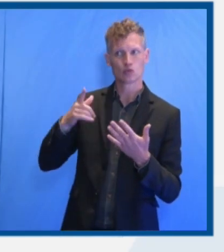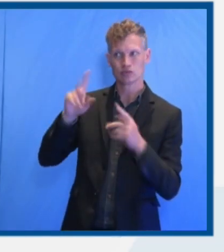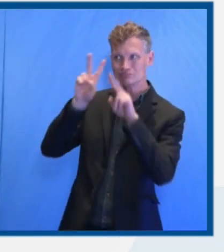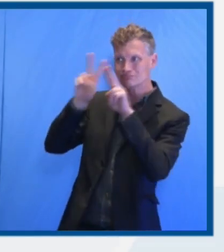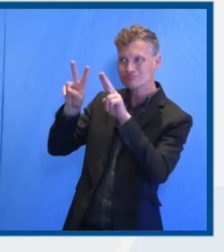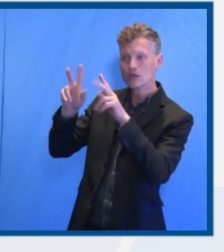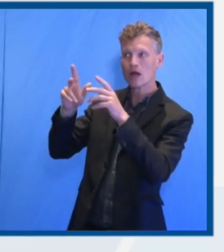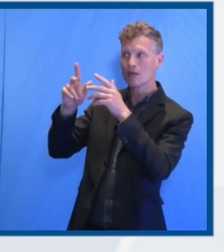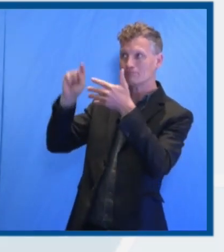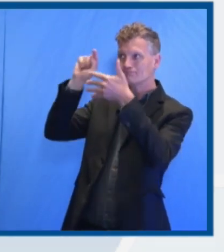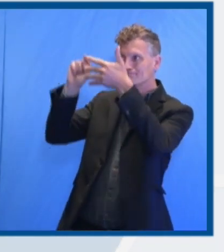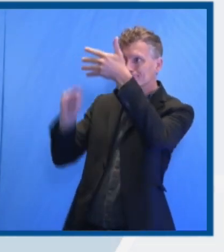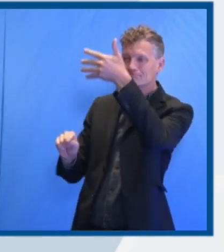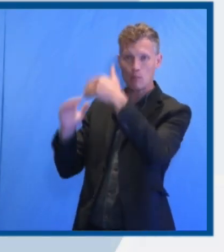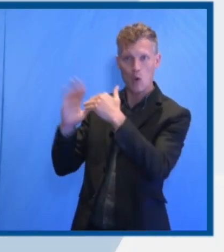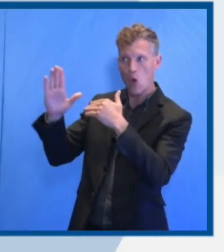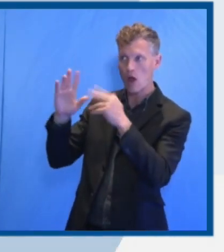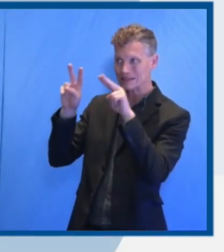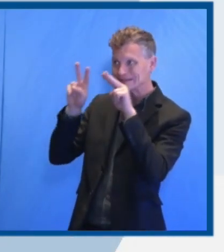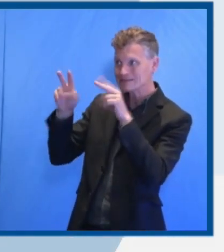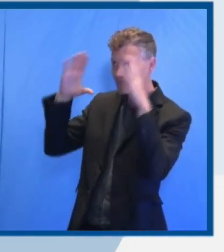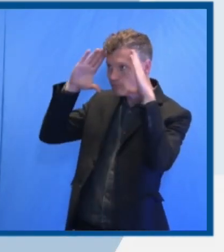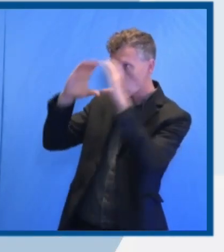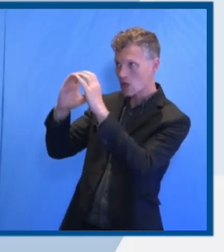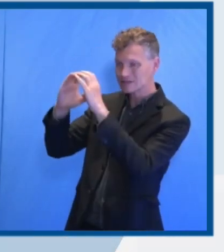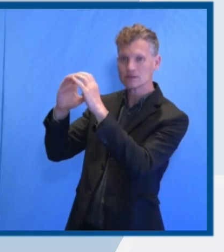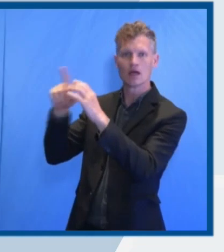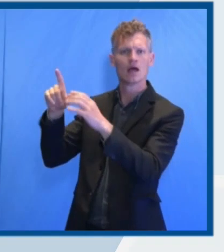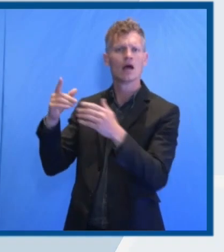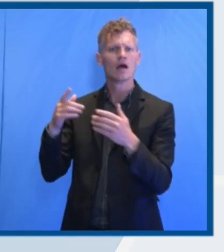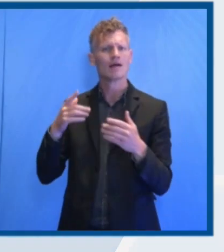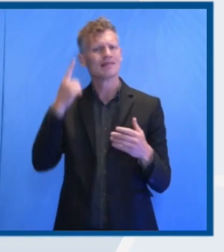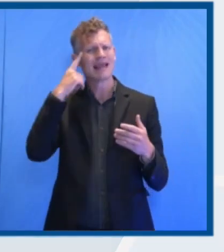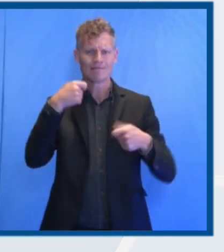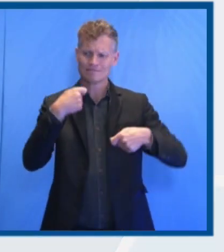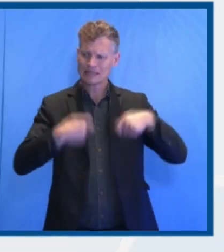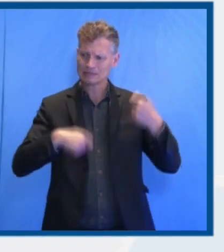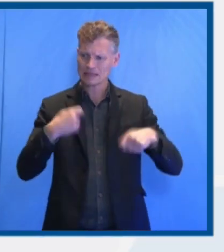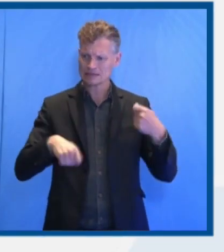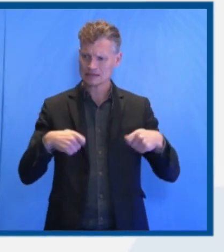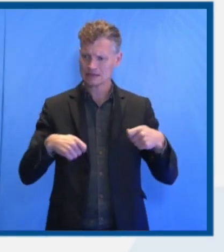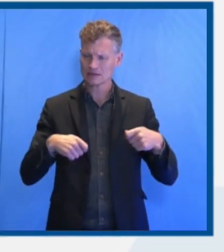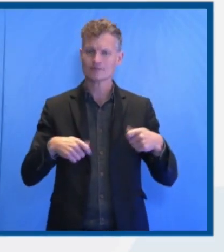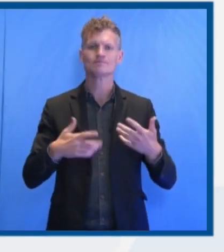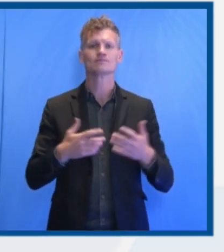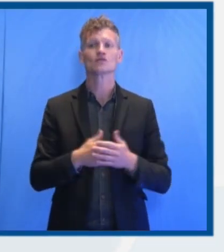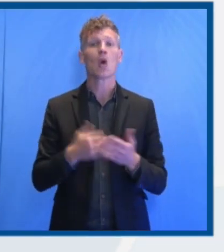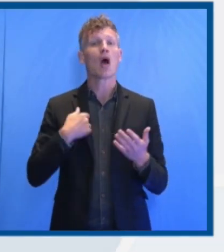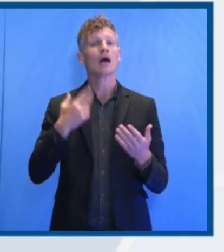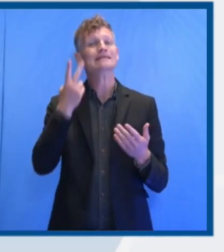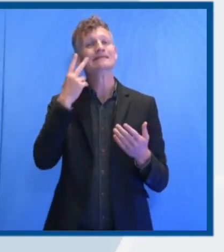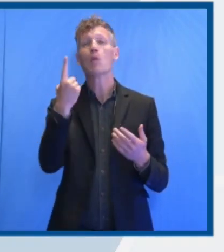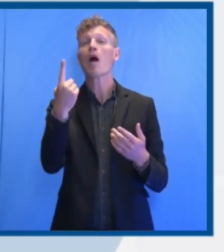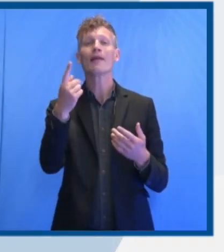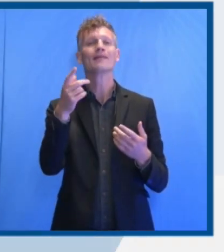flexibility. So we've heard of a Pacific Island state that was looking to actually reverse